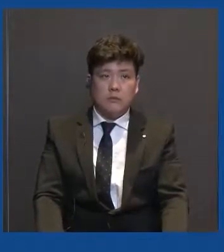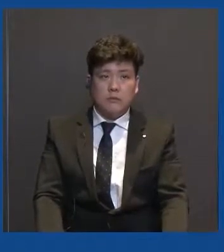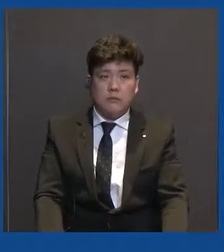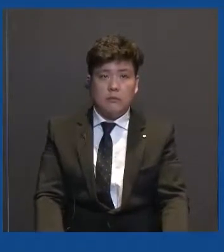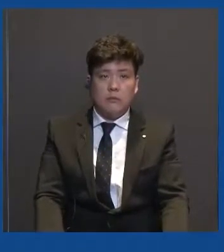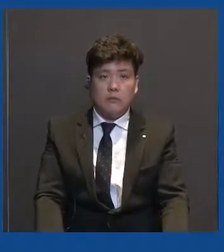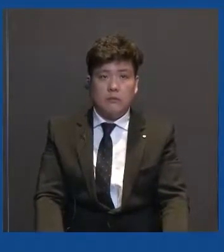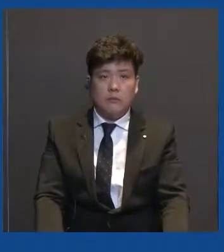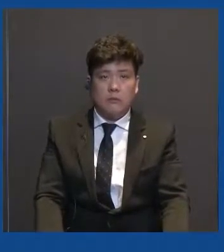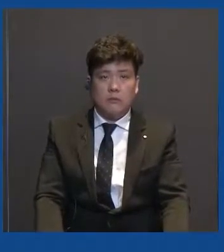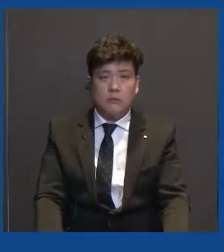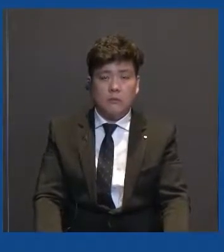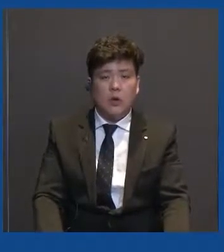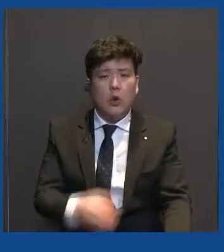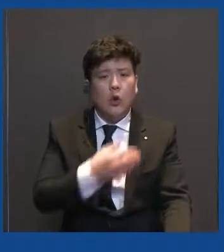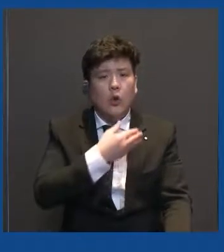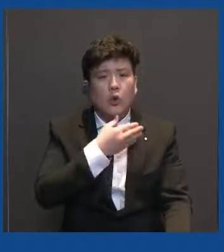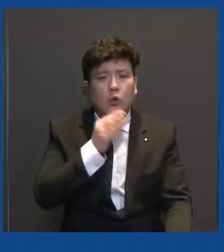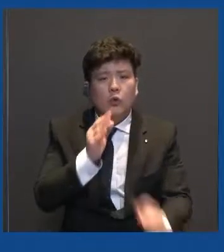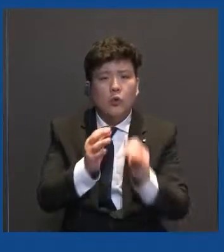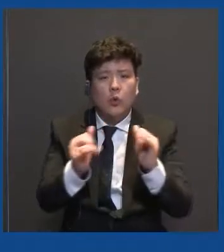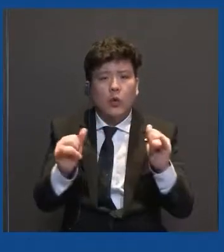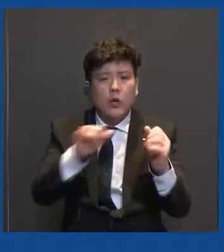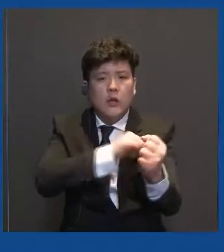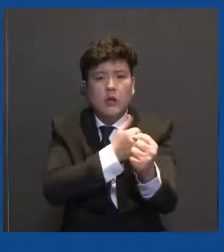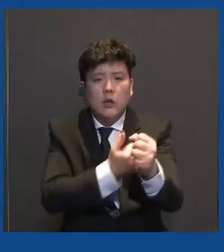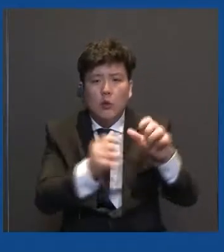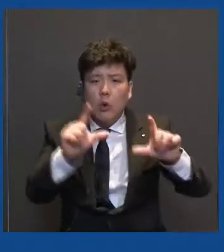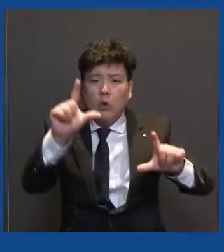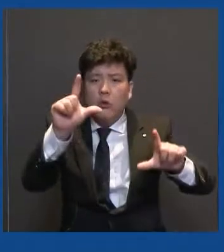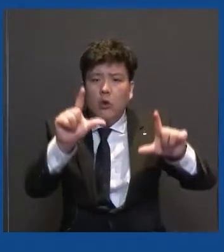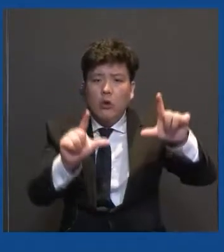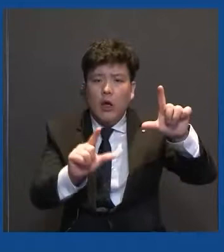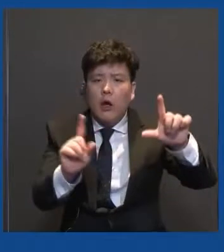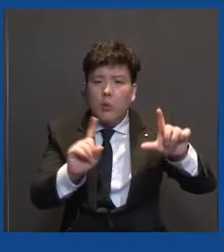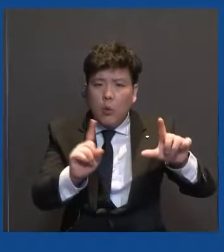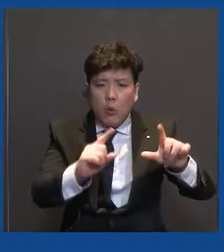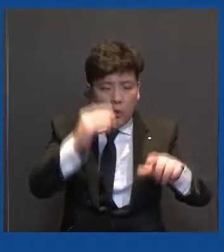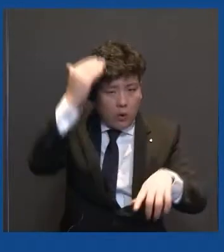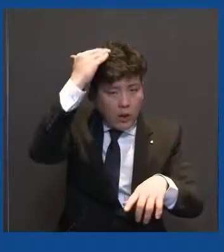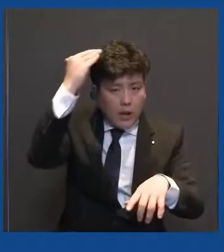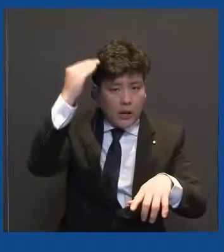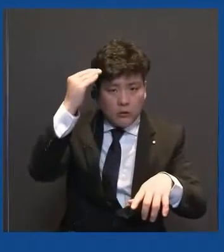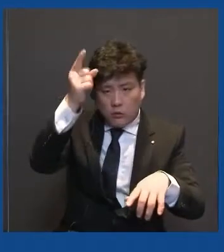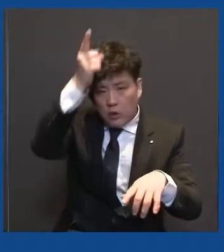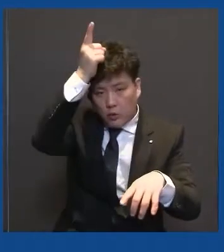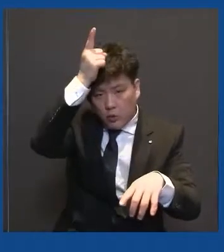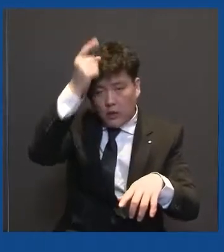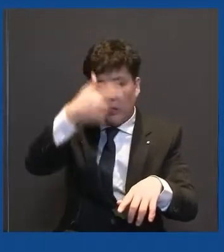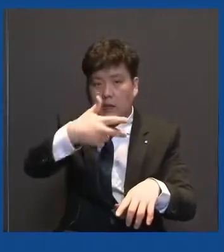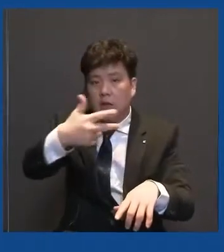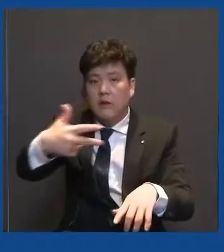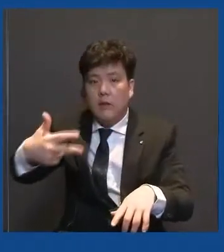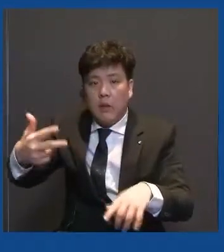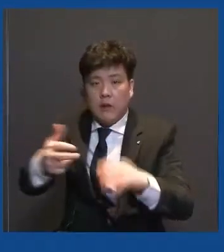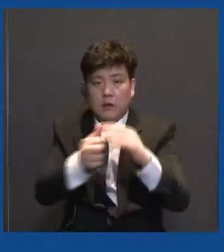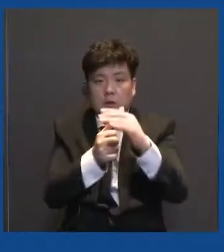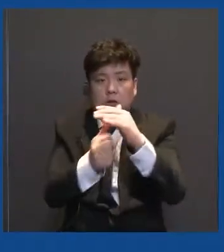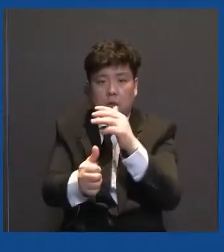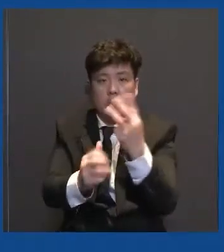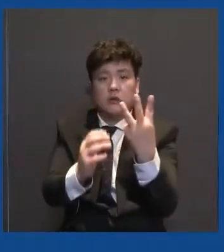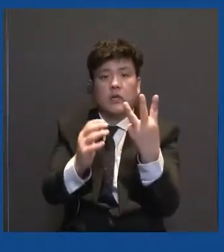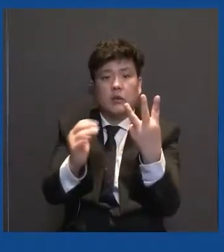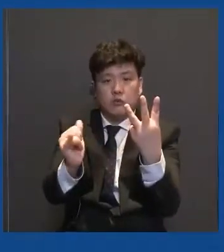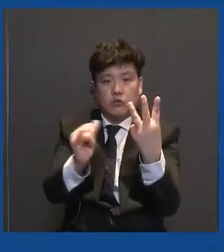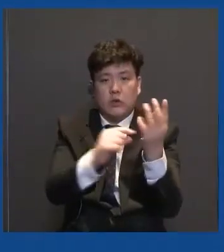remarks. Now, we will be talking about the COVID-19 situation and the implications,